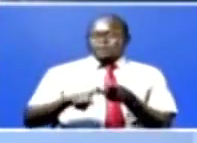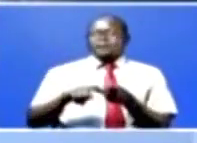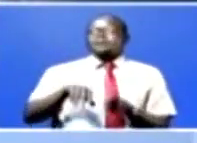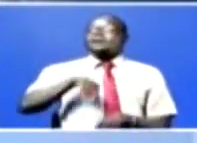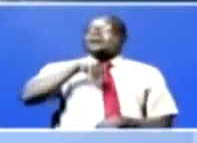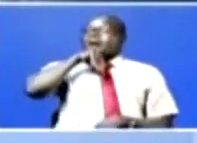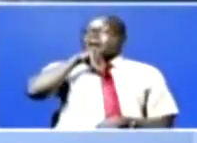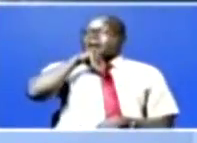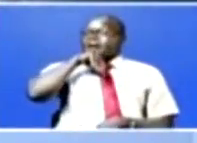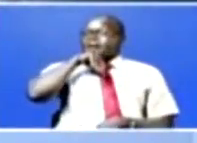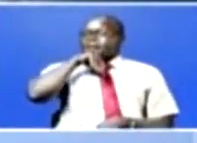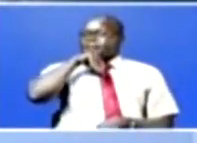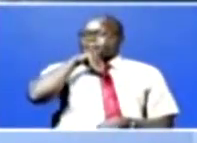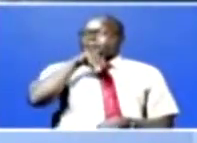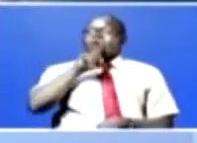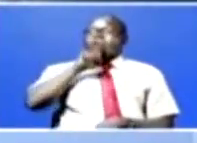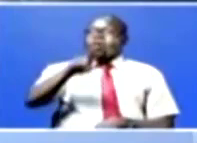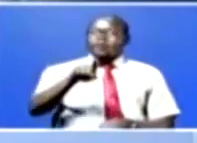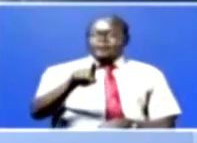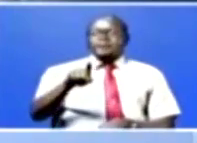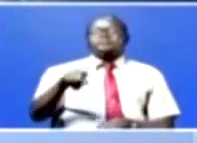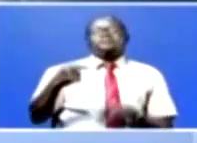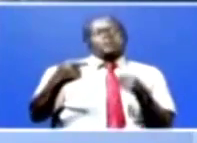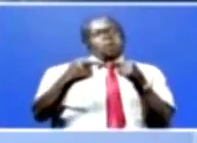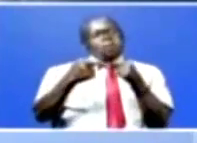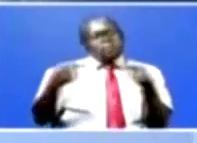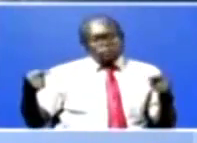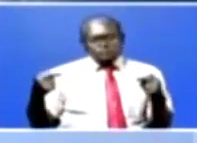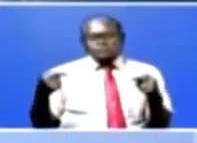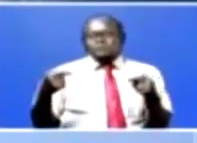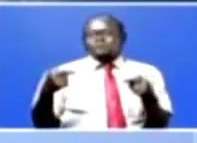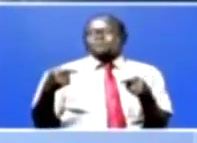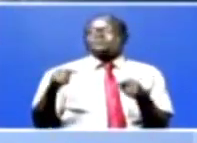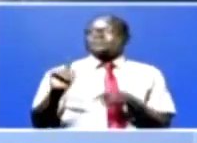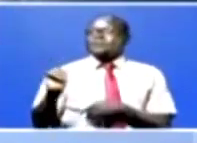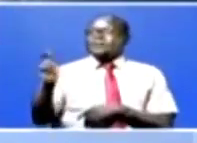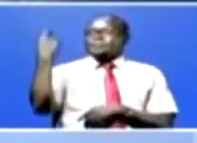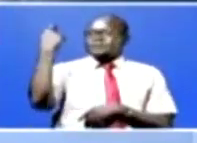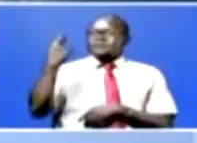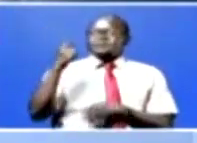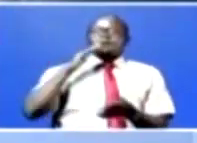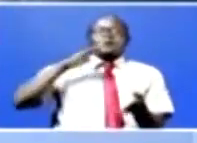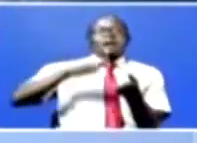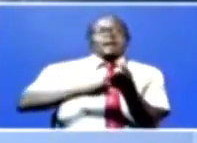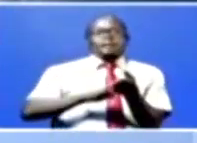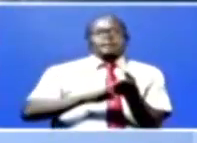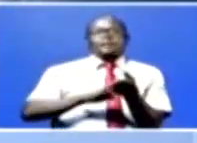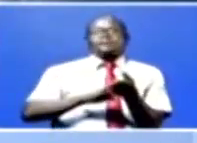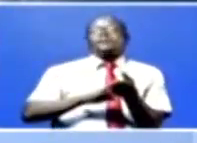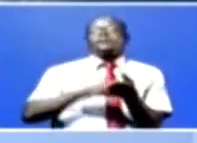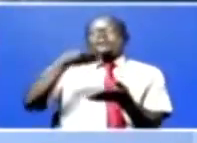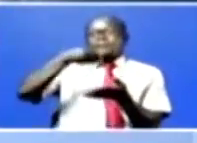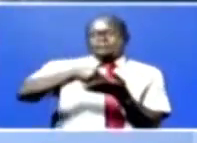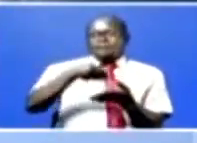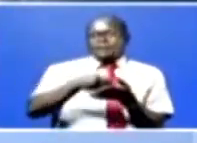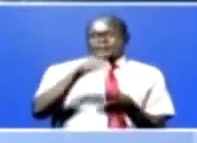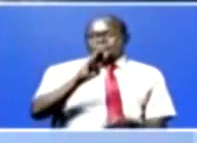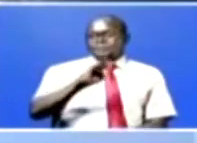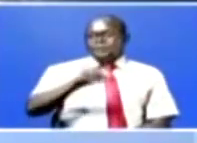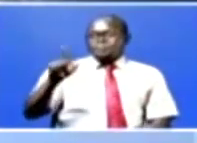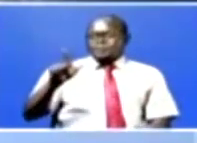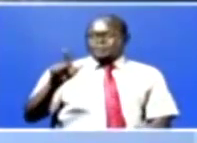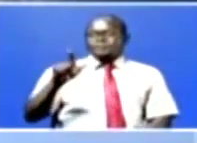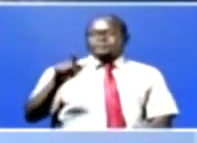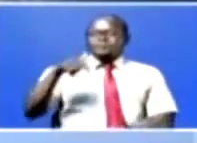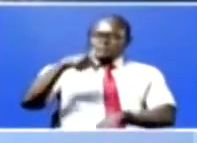NASA leader Raila Odinga's orders and went ahead and voted against the president's memorandum on the then finance bill. This